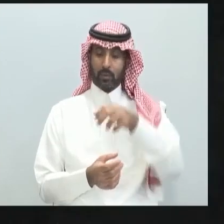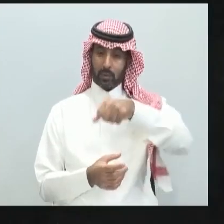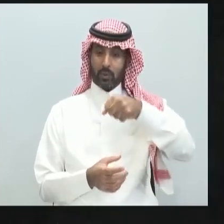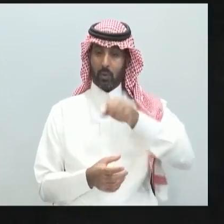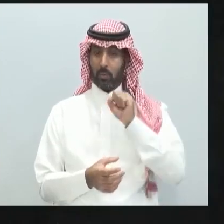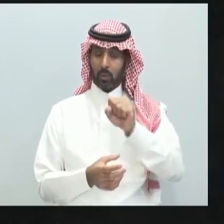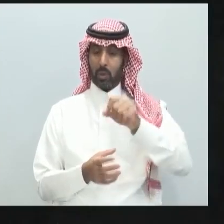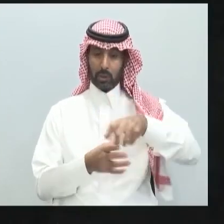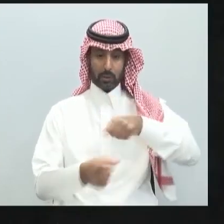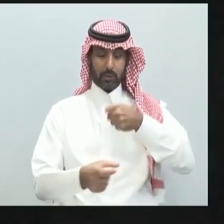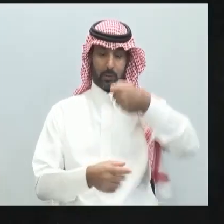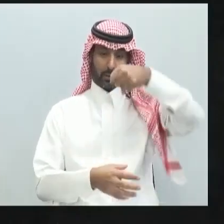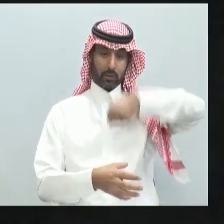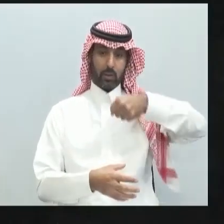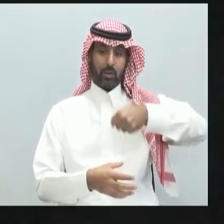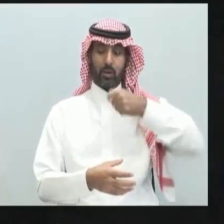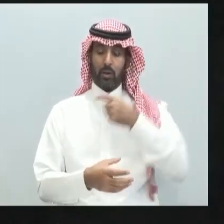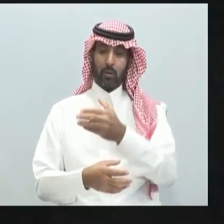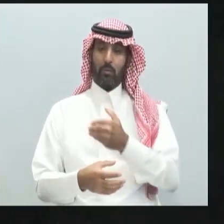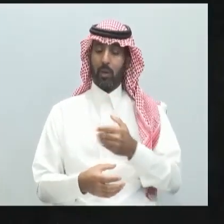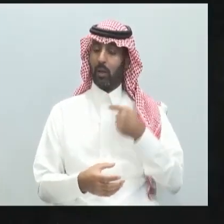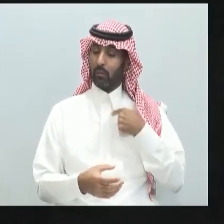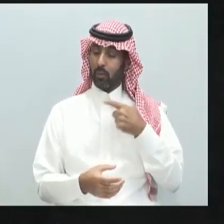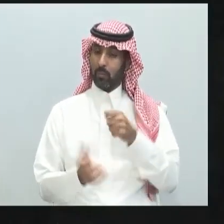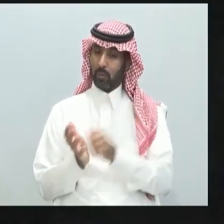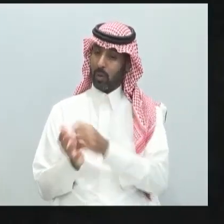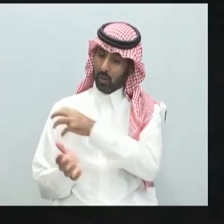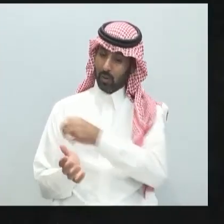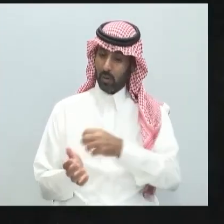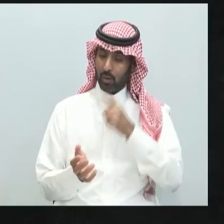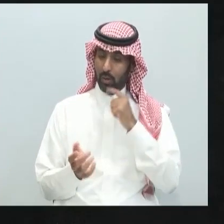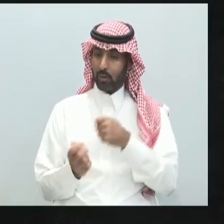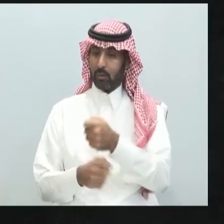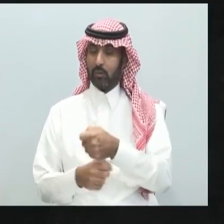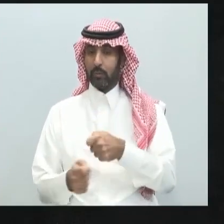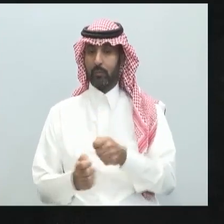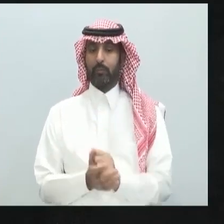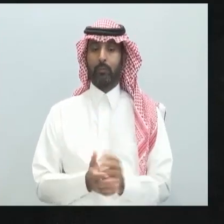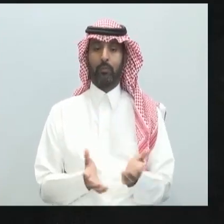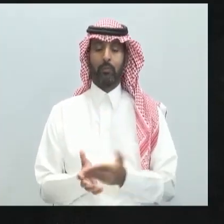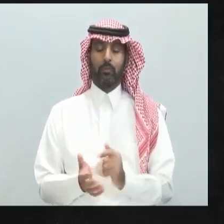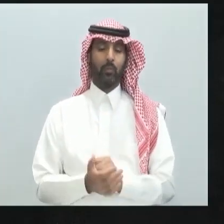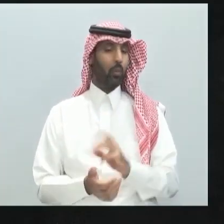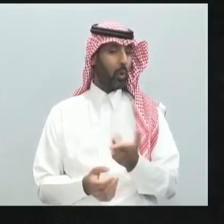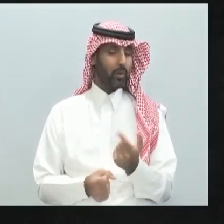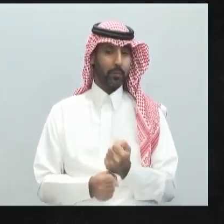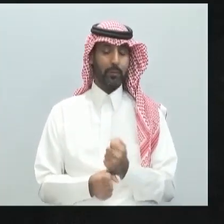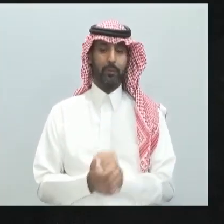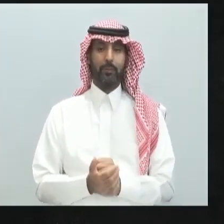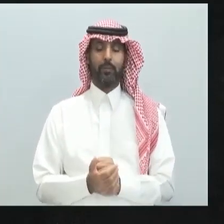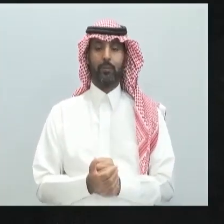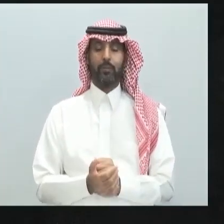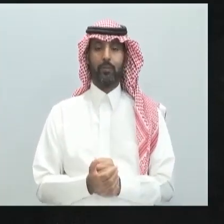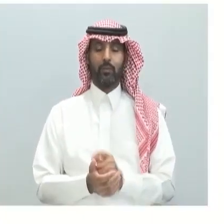own bag rather than taking plastic bag from the grocery shop or anything else? So you have to